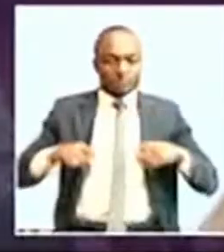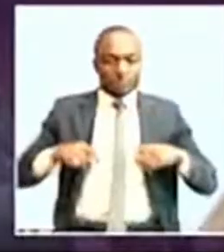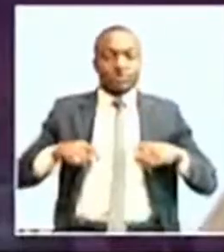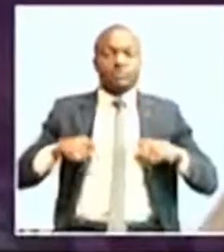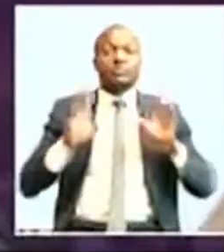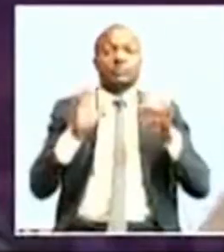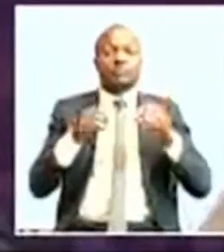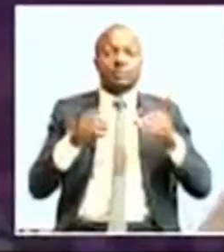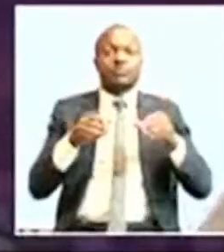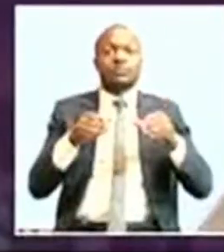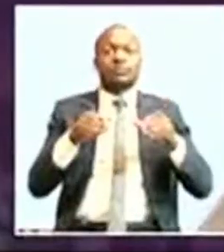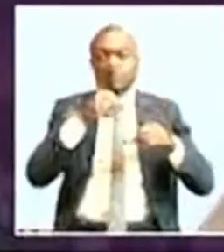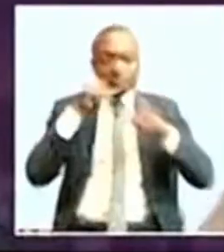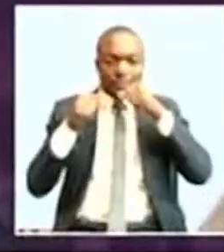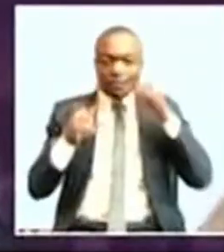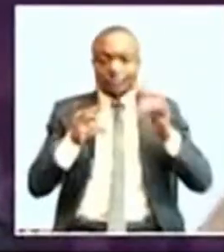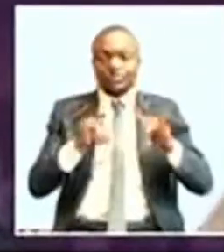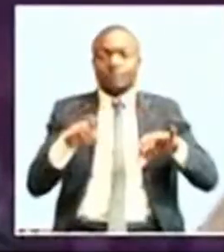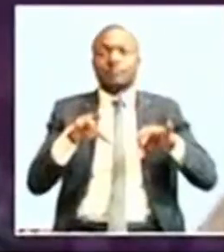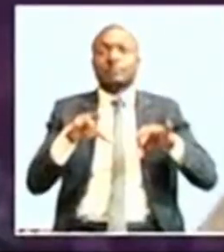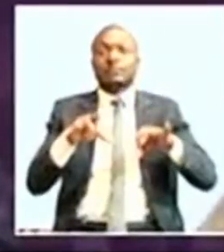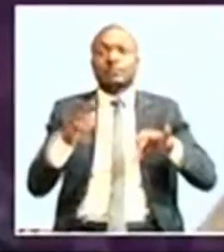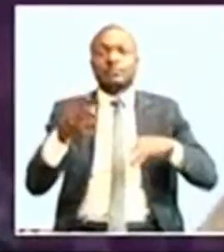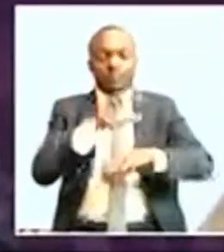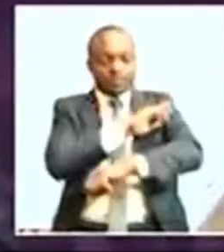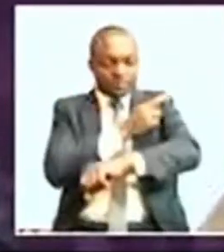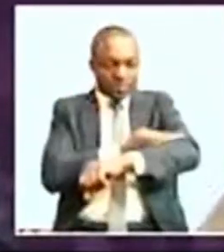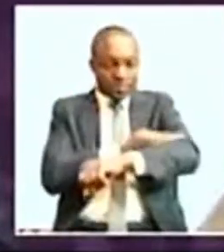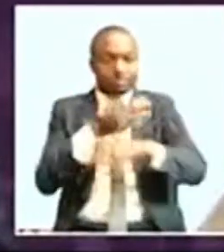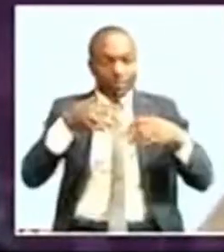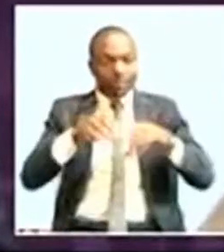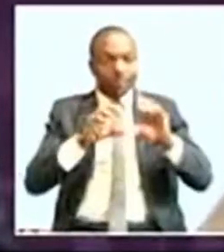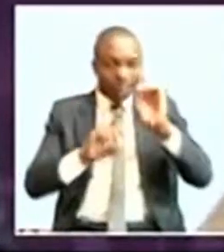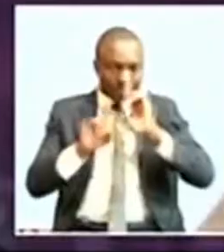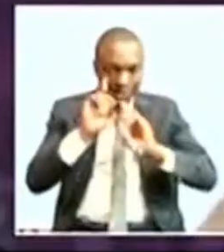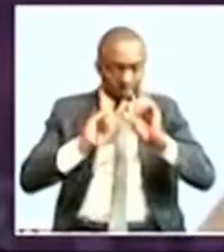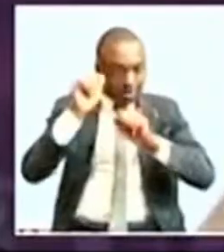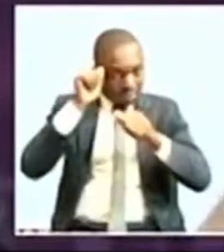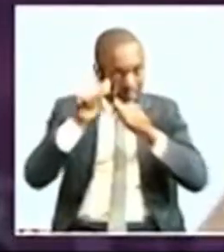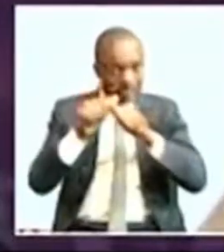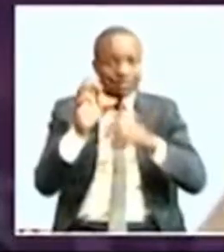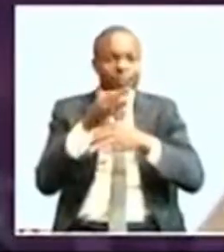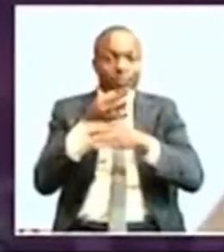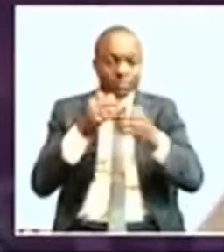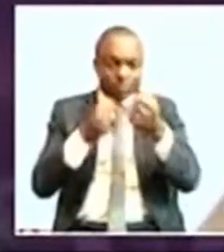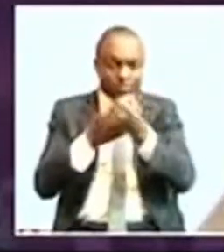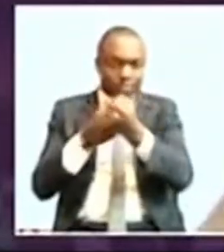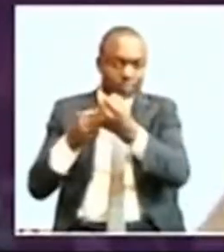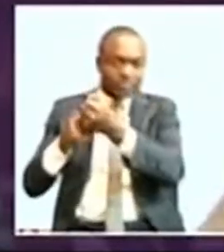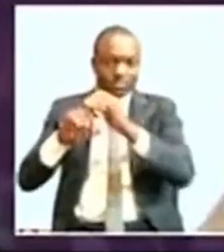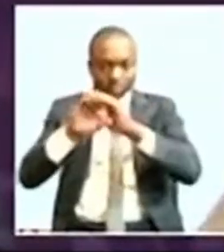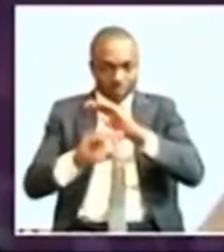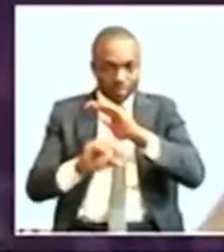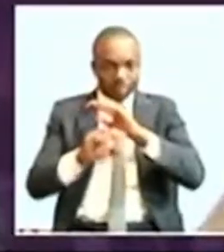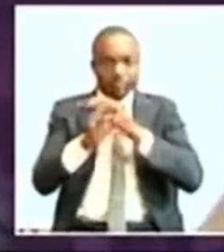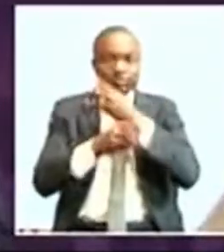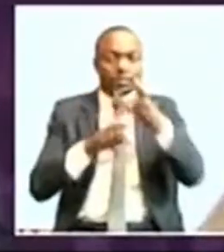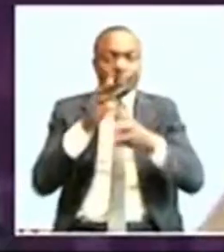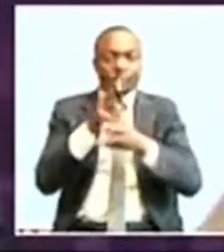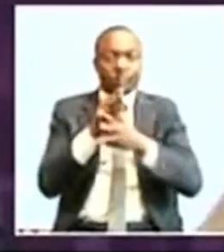Natural Resources as I continue considering the agreement on fisheries subsidies under the World